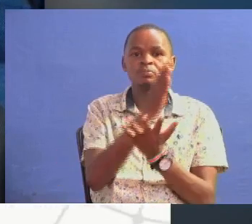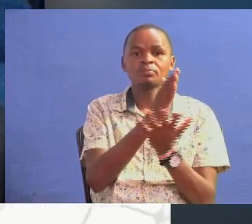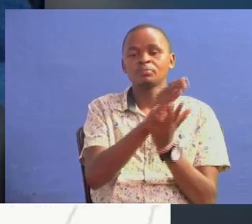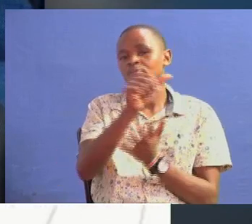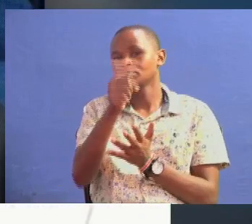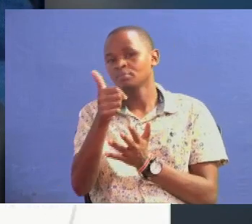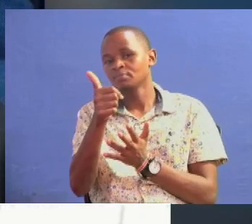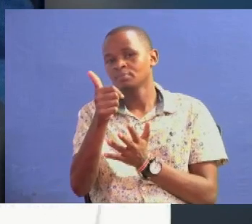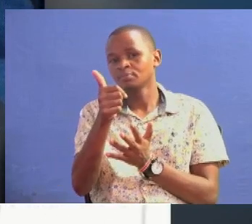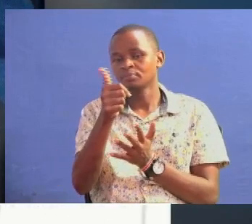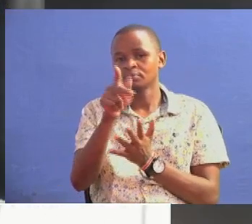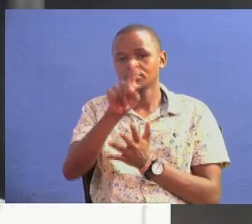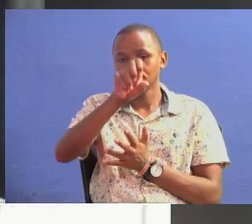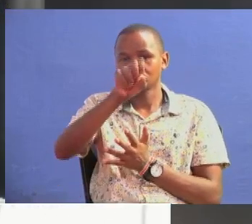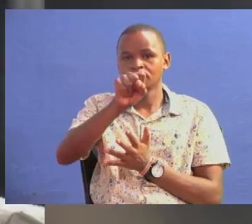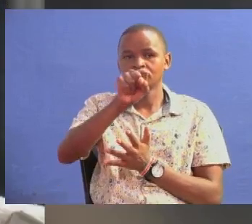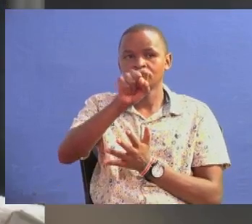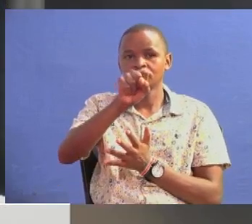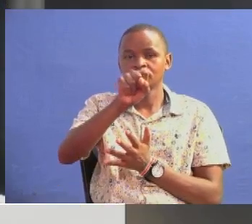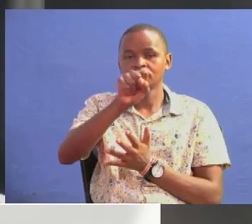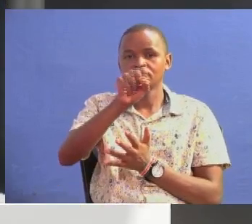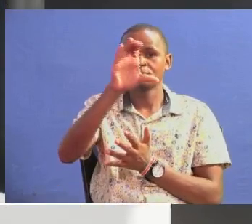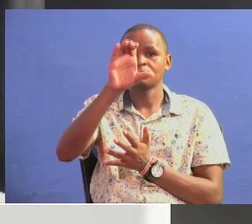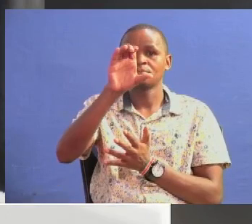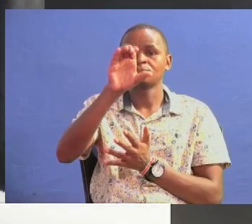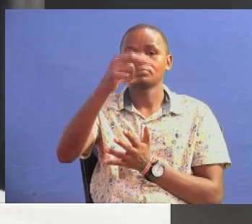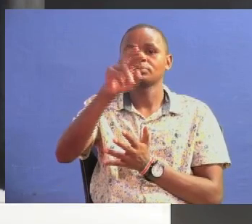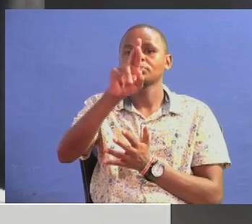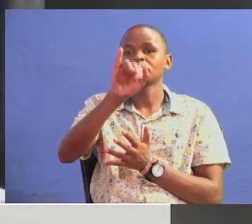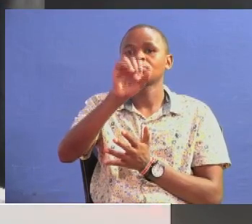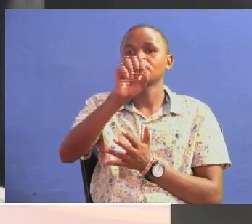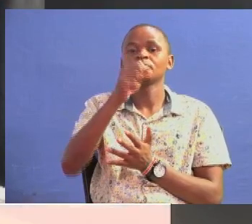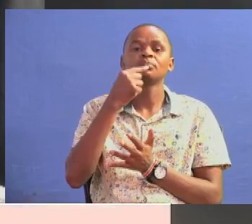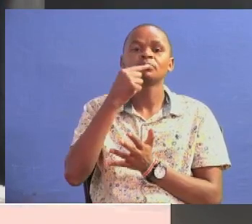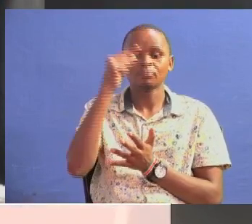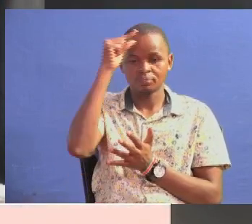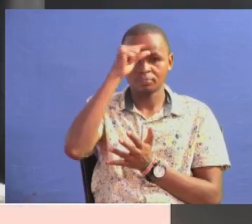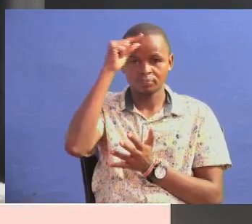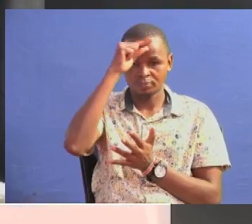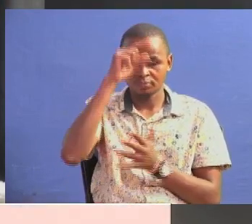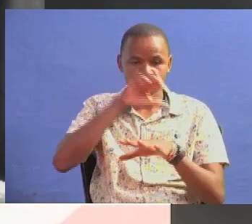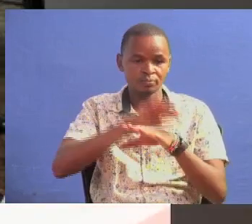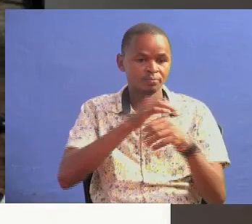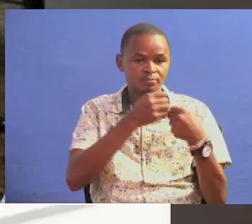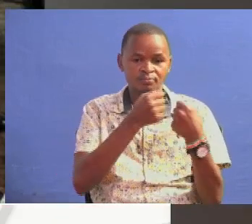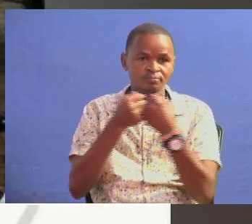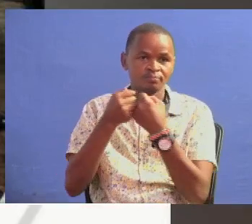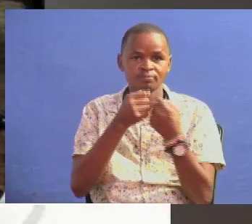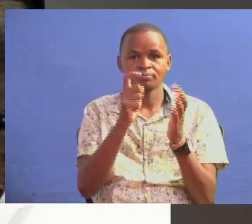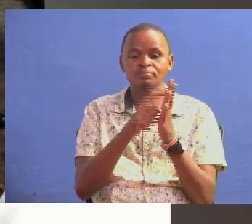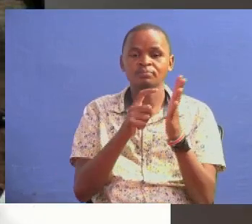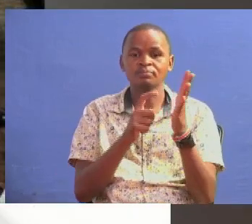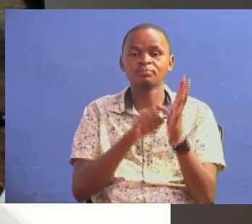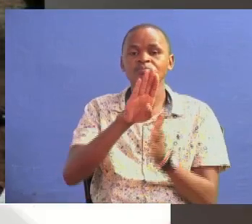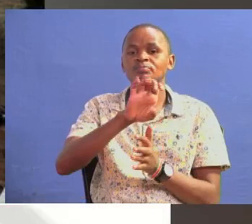others. Principal Secretary National Treasury Chris Kiptoo, on his part, noted that the government is still facing a major challenge in settling